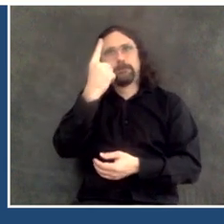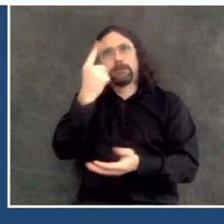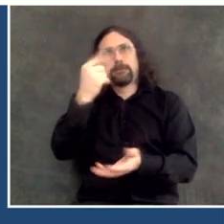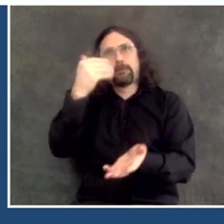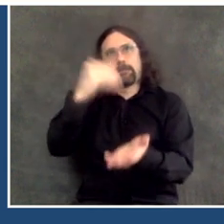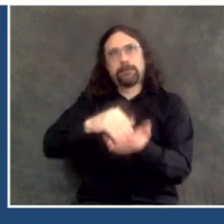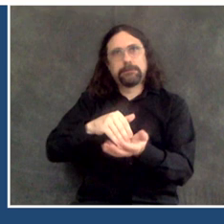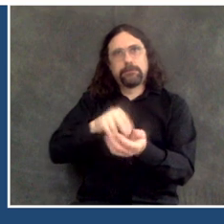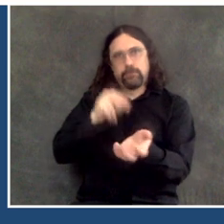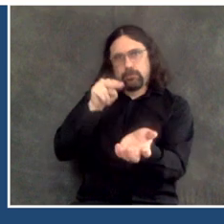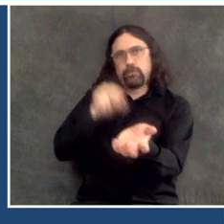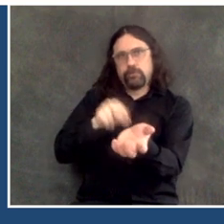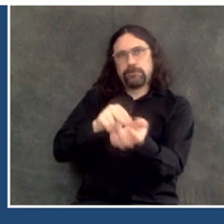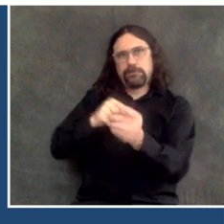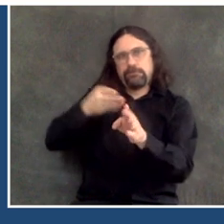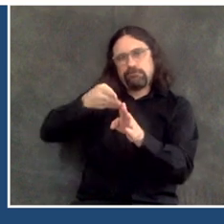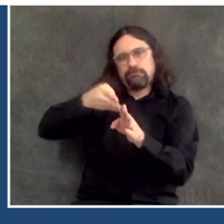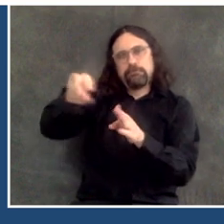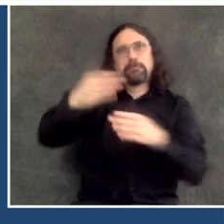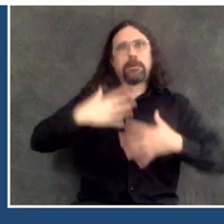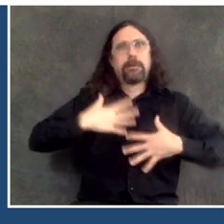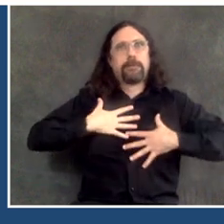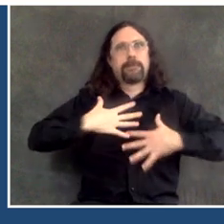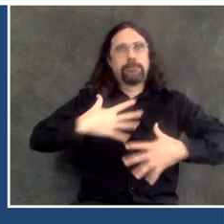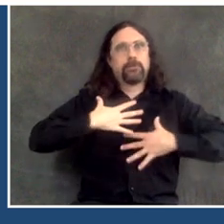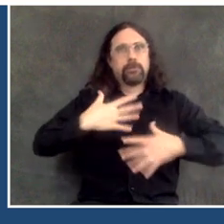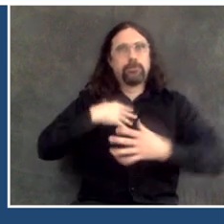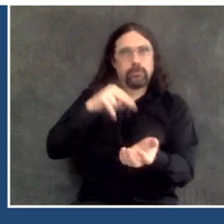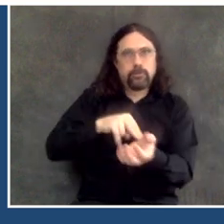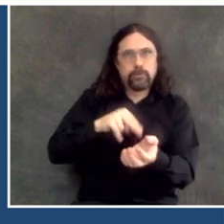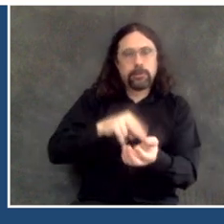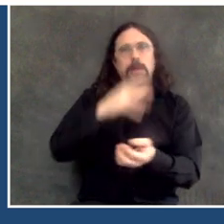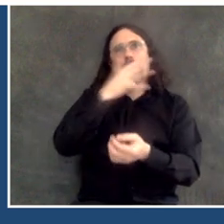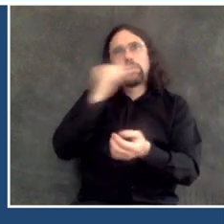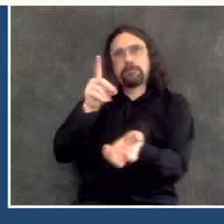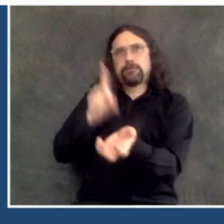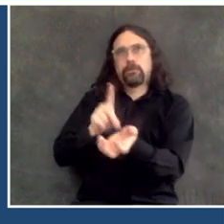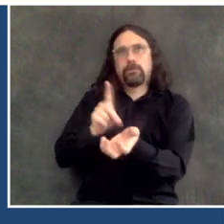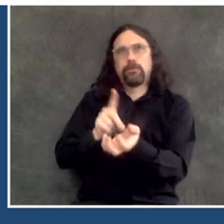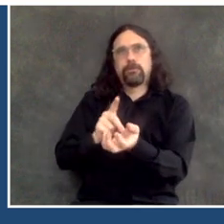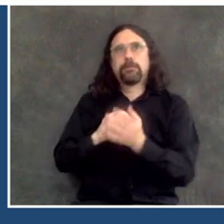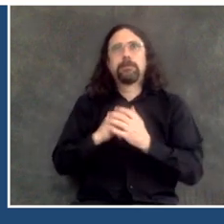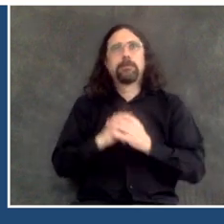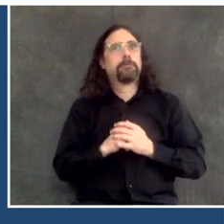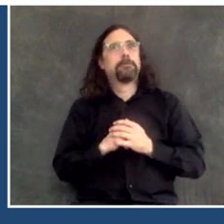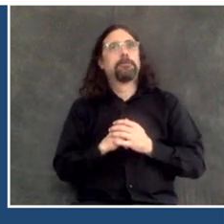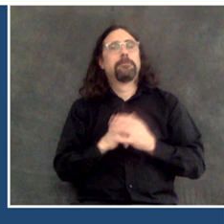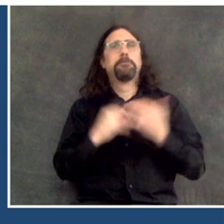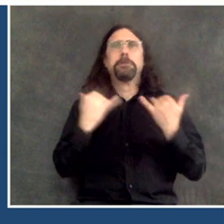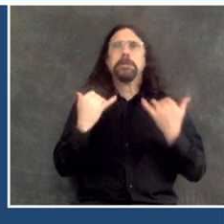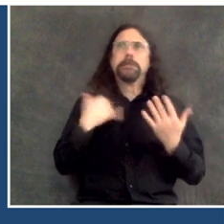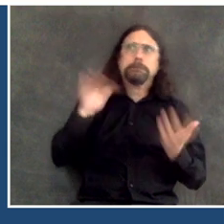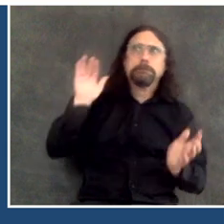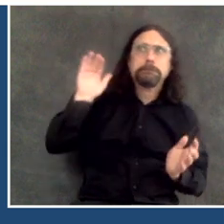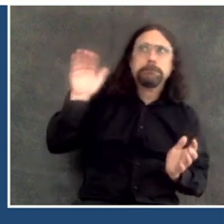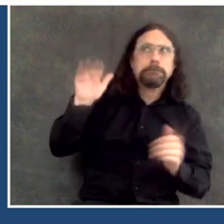I spoke just about an hour ago to the chairman of the Joint Chiefs of Staff, General Milley. That request is being acted on actively. I'm not going